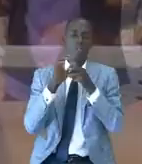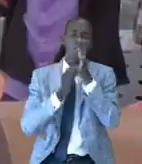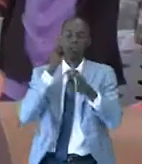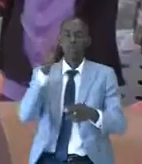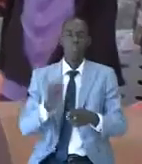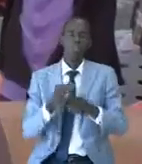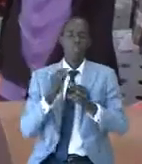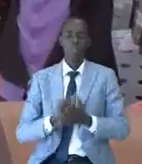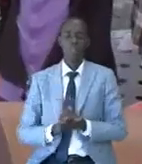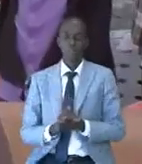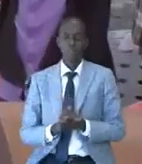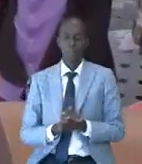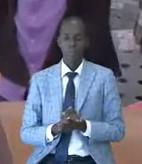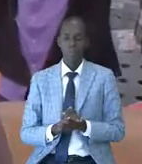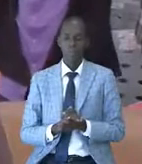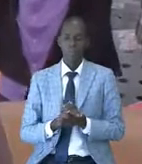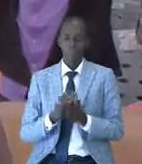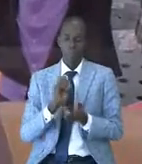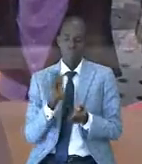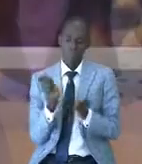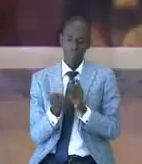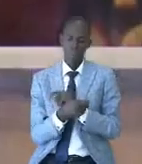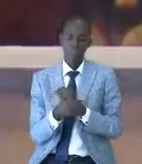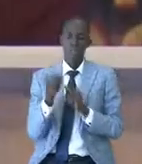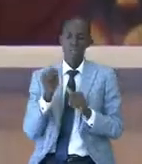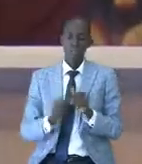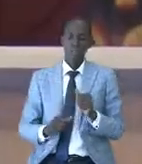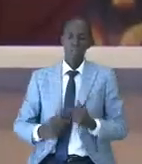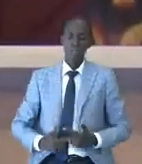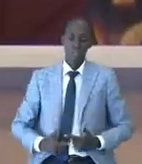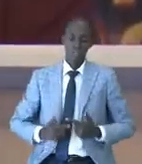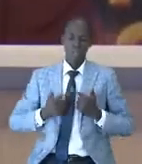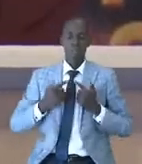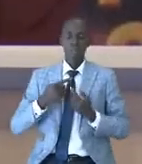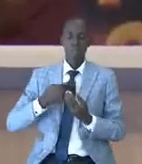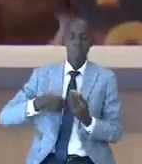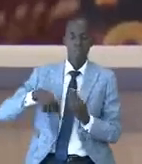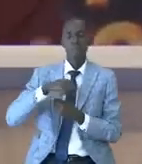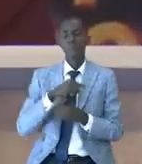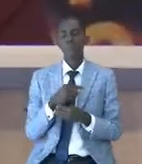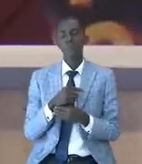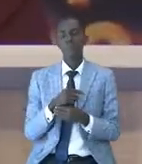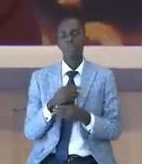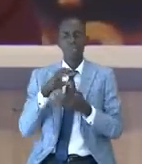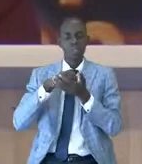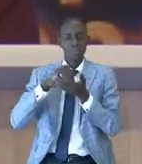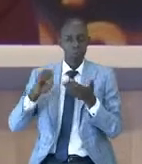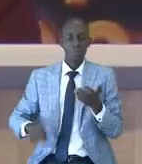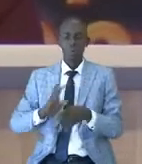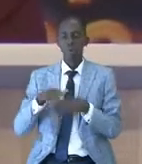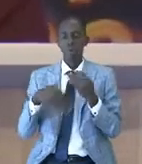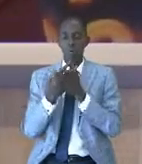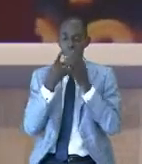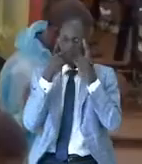name. Turn every life around. Wipe all the tears